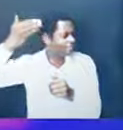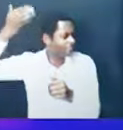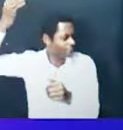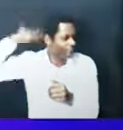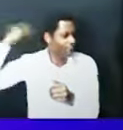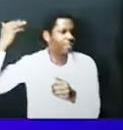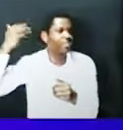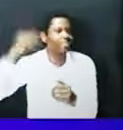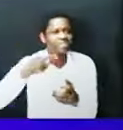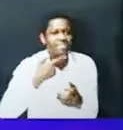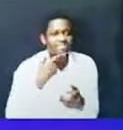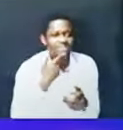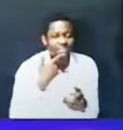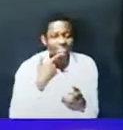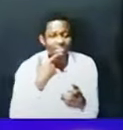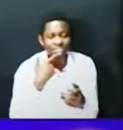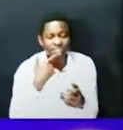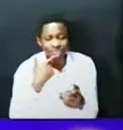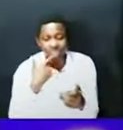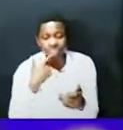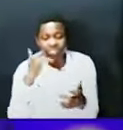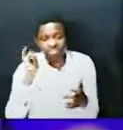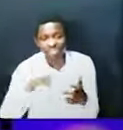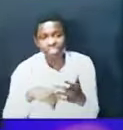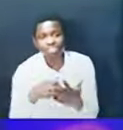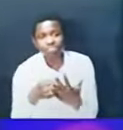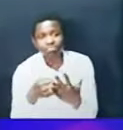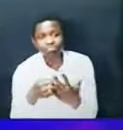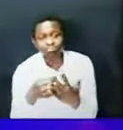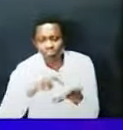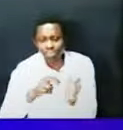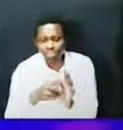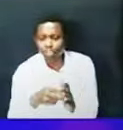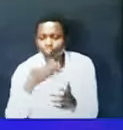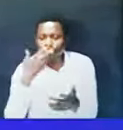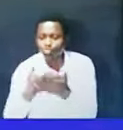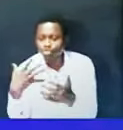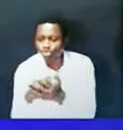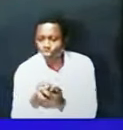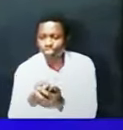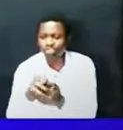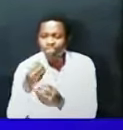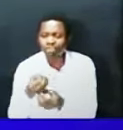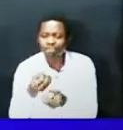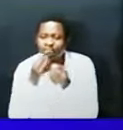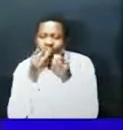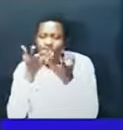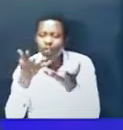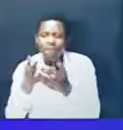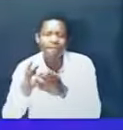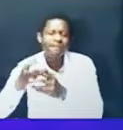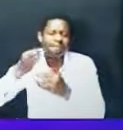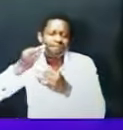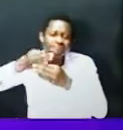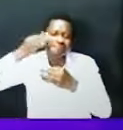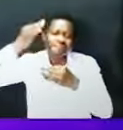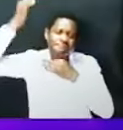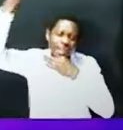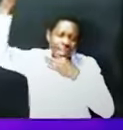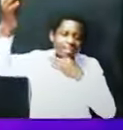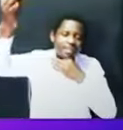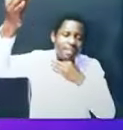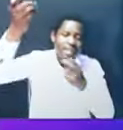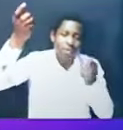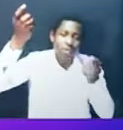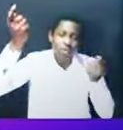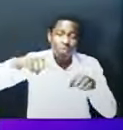through you, he was announcing the gospel in advance. Na trenu di kan hunu se onyankopon frigidie